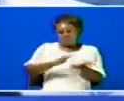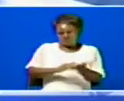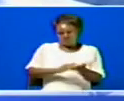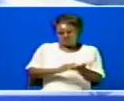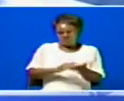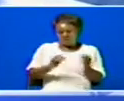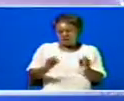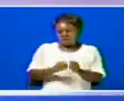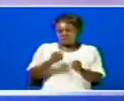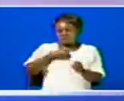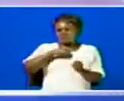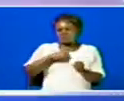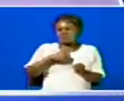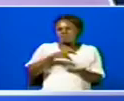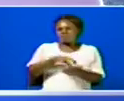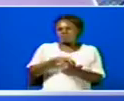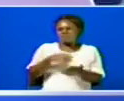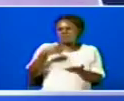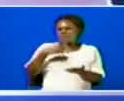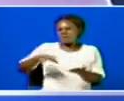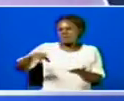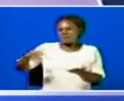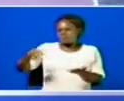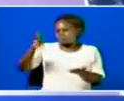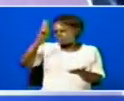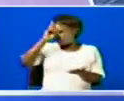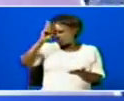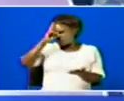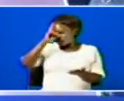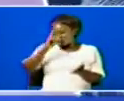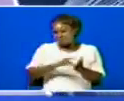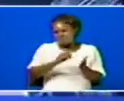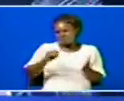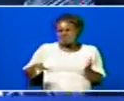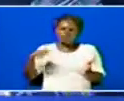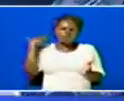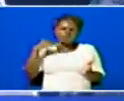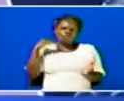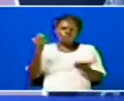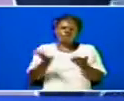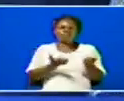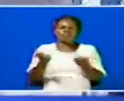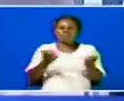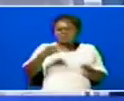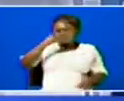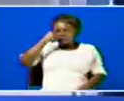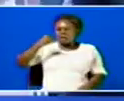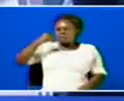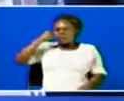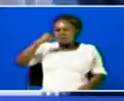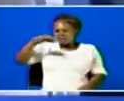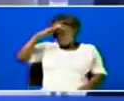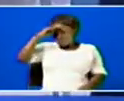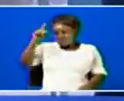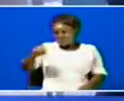incident that happened. Chemno maintains that the county askaris were flashing out goons who were selling bang and illicit brew.